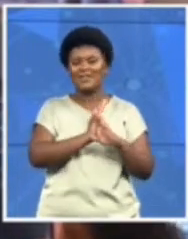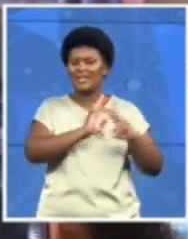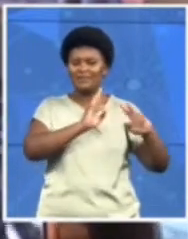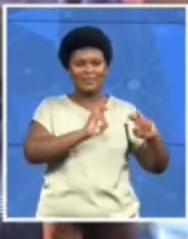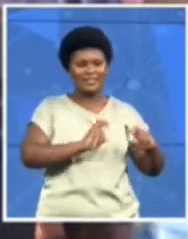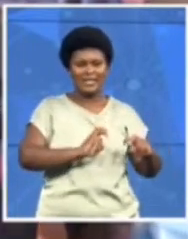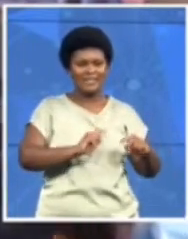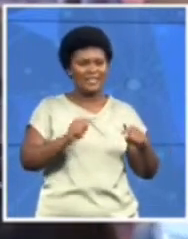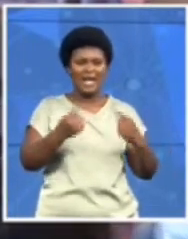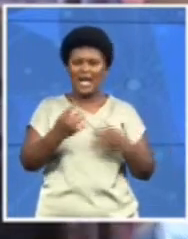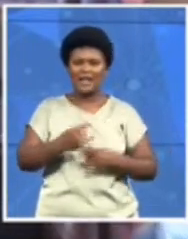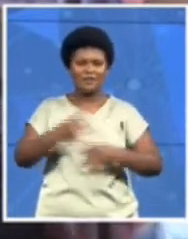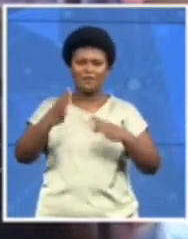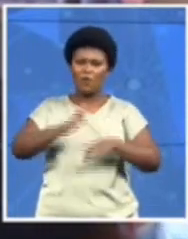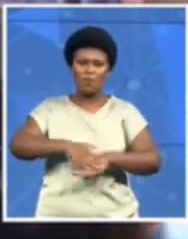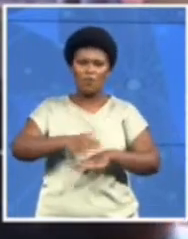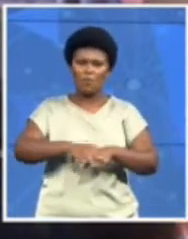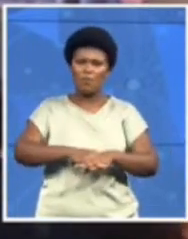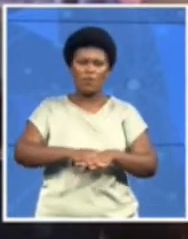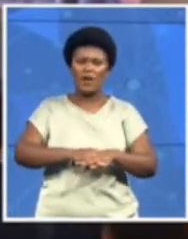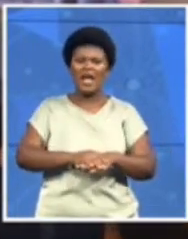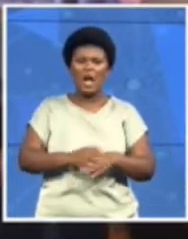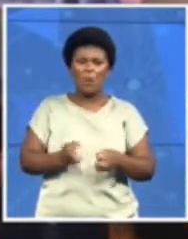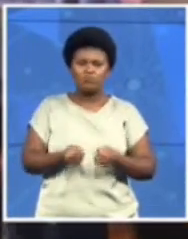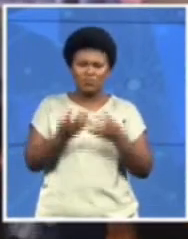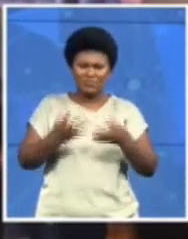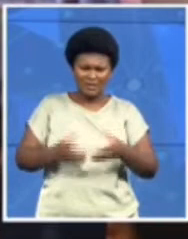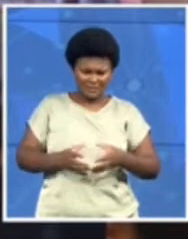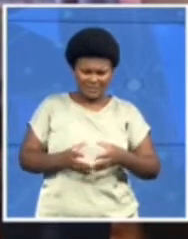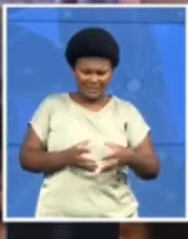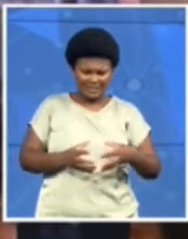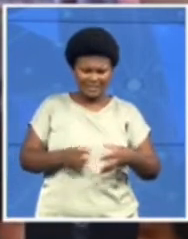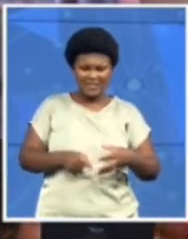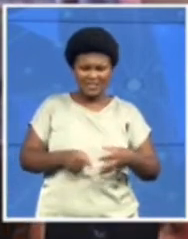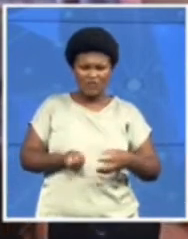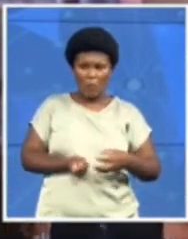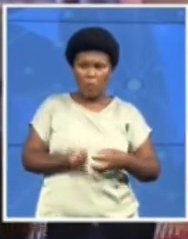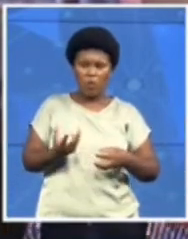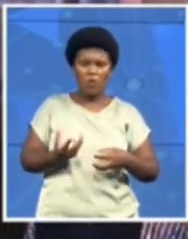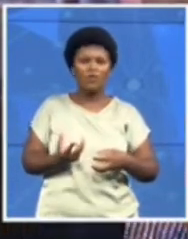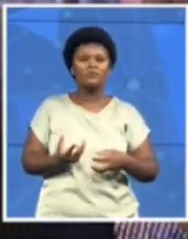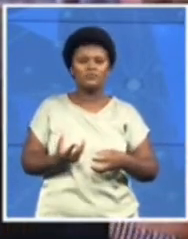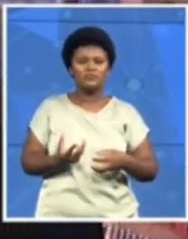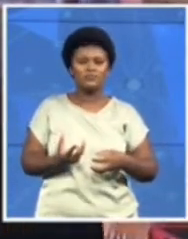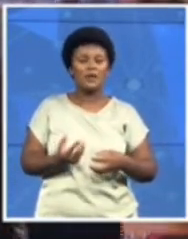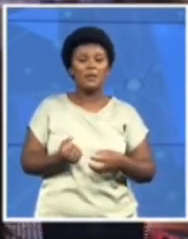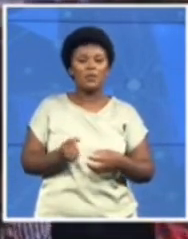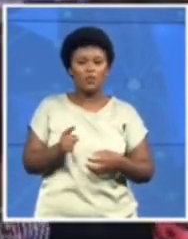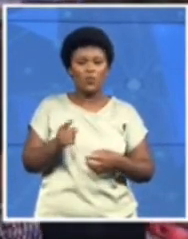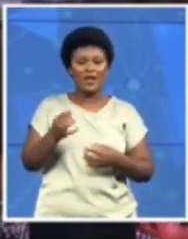device. Those informations will come out during the bail application. But is the device a propellant, like fuel?